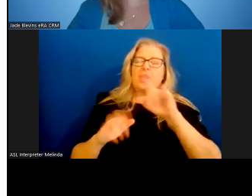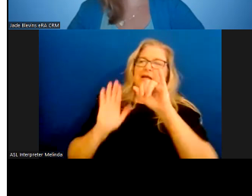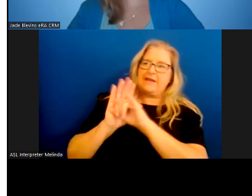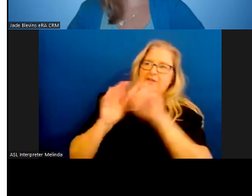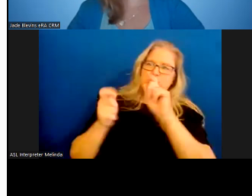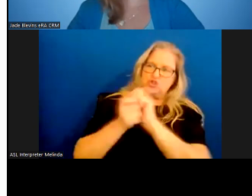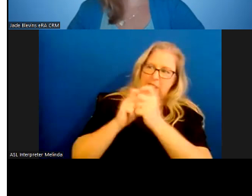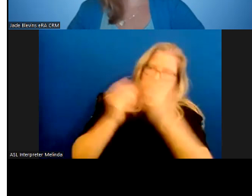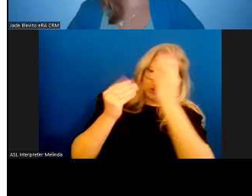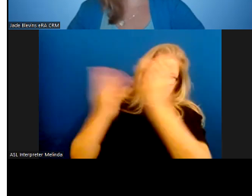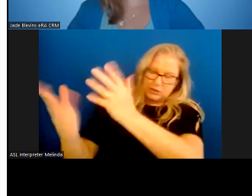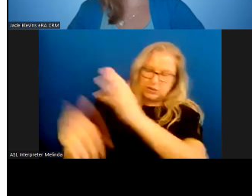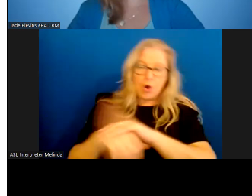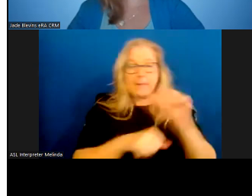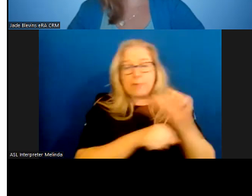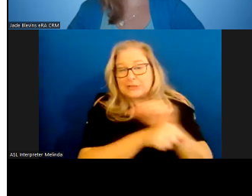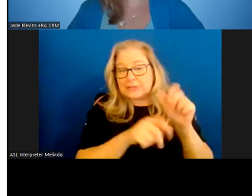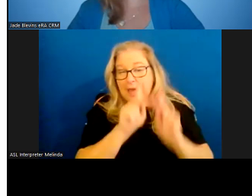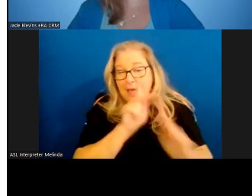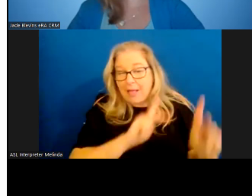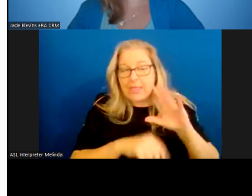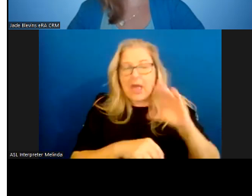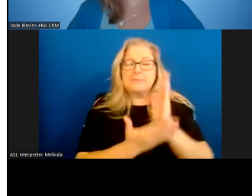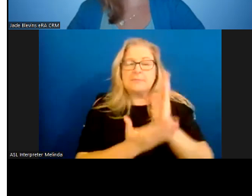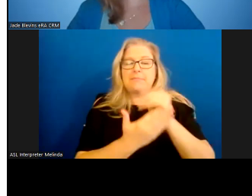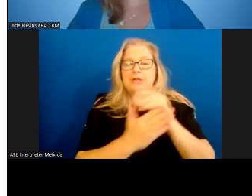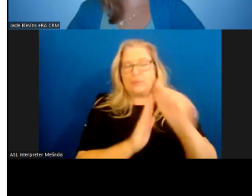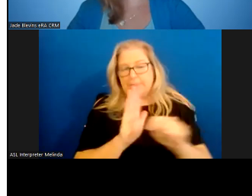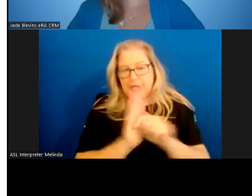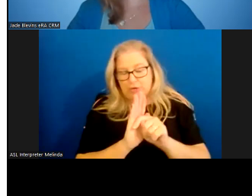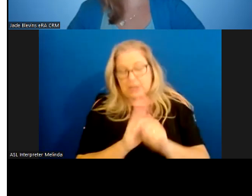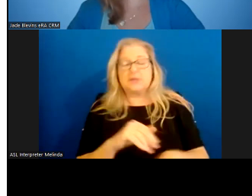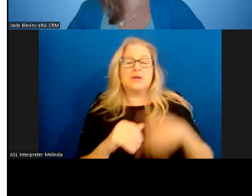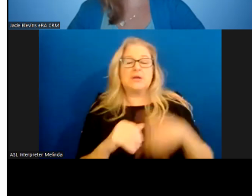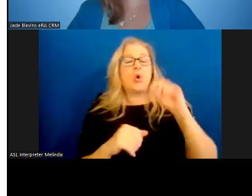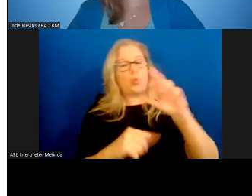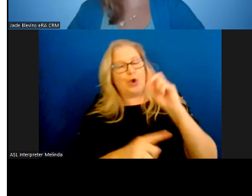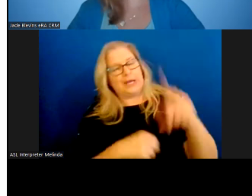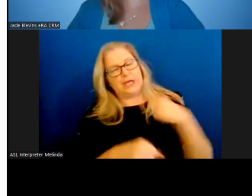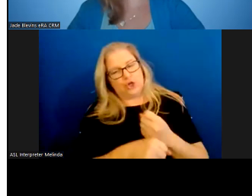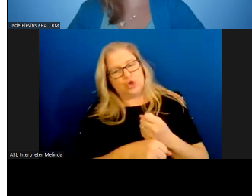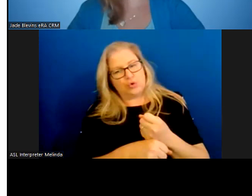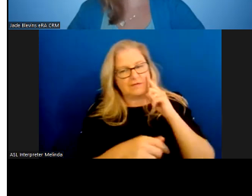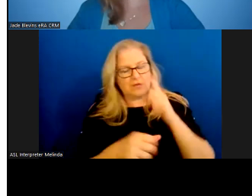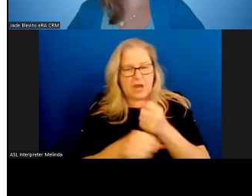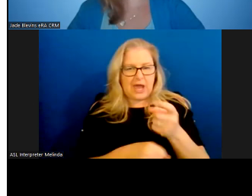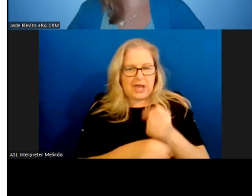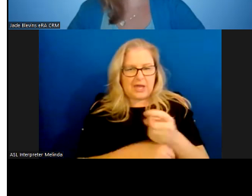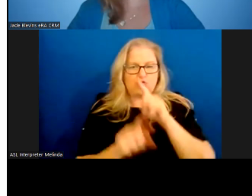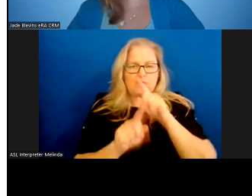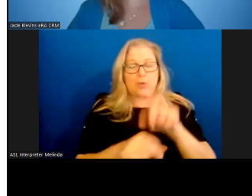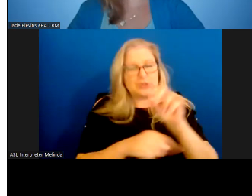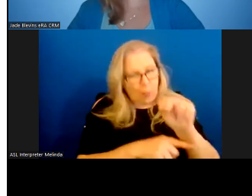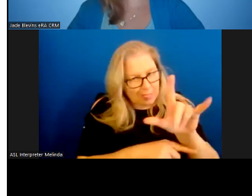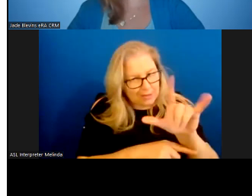changes, report on personnel, and describe the plan for subsequent budget periods, period or year. annual reports.